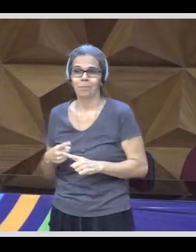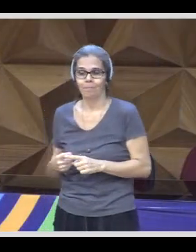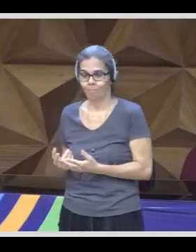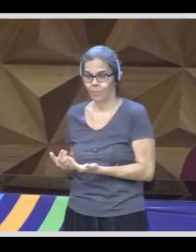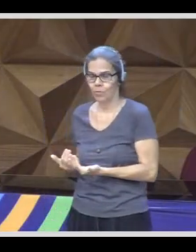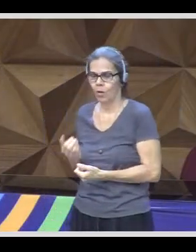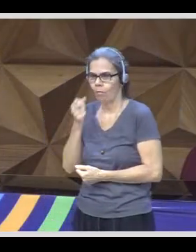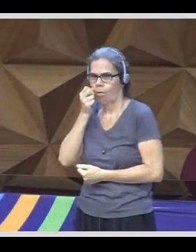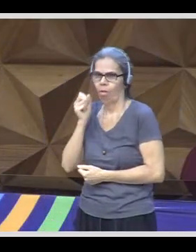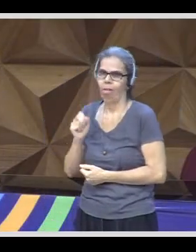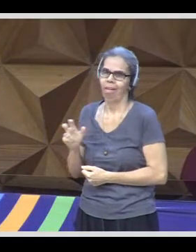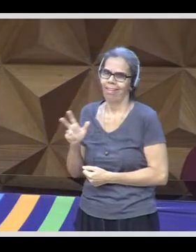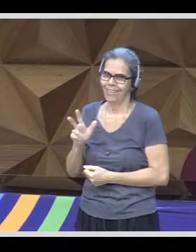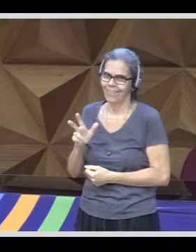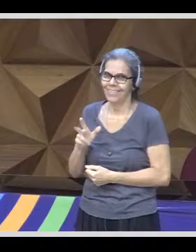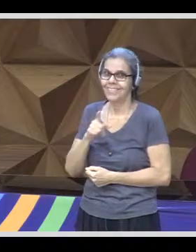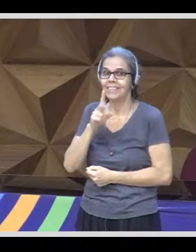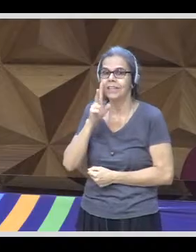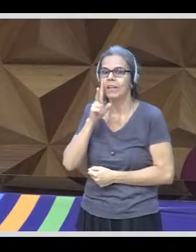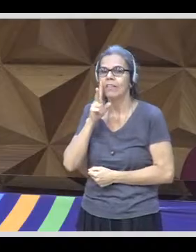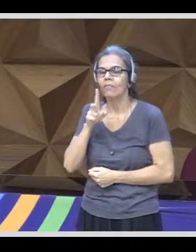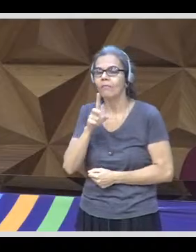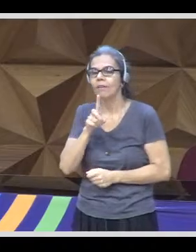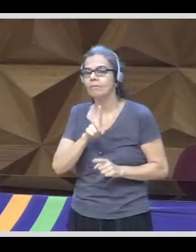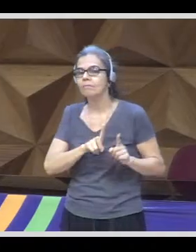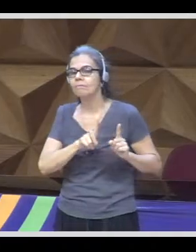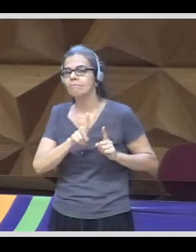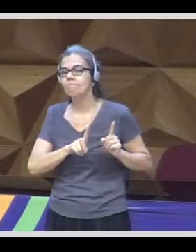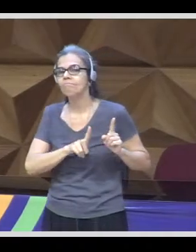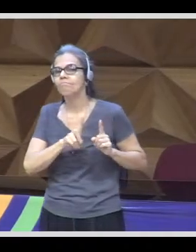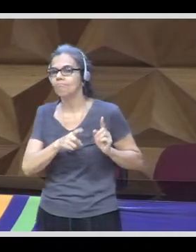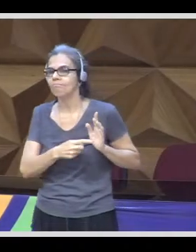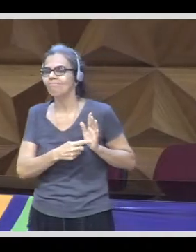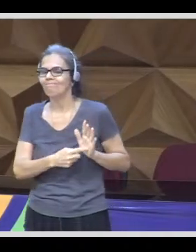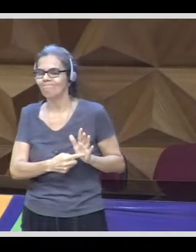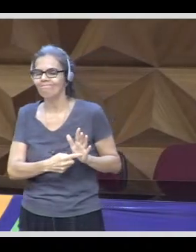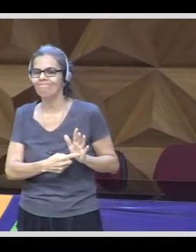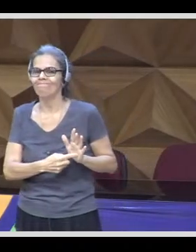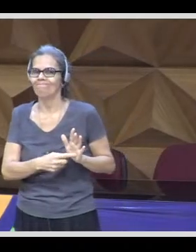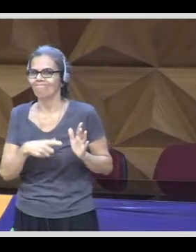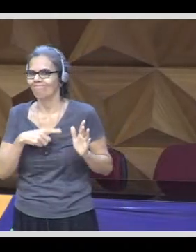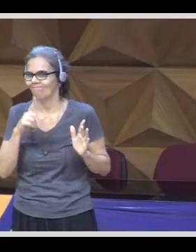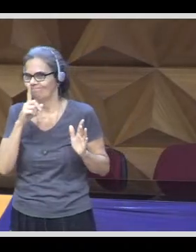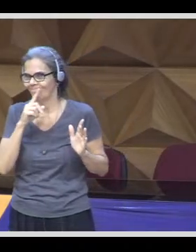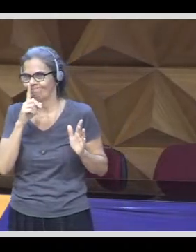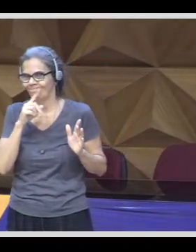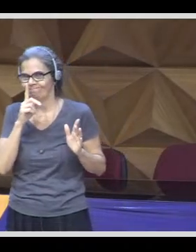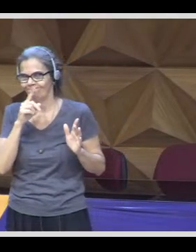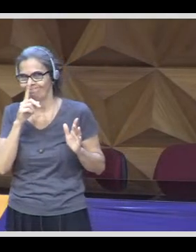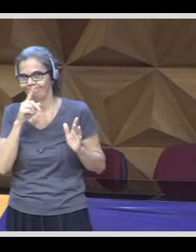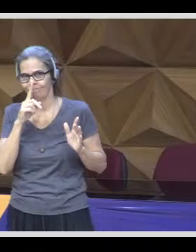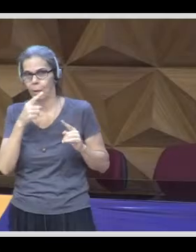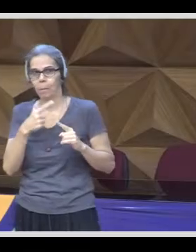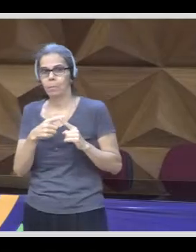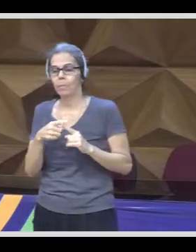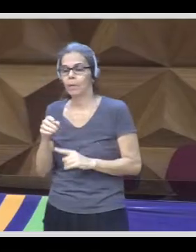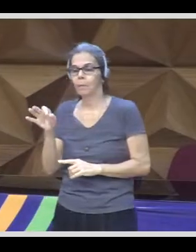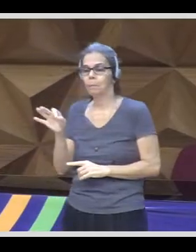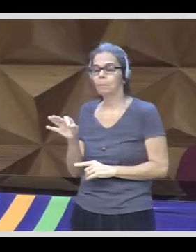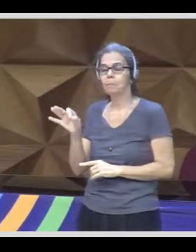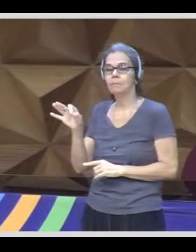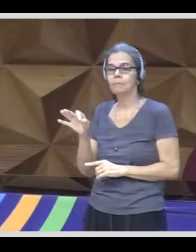are very, very bad in terms of the percentage of kids online, the amount of